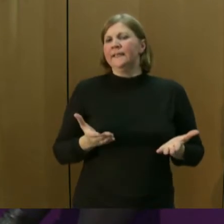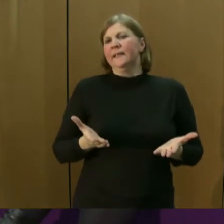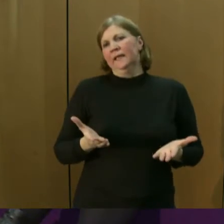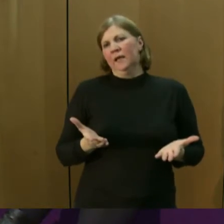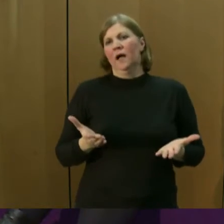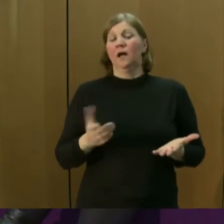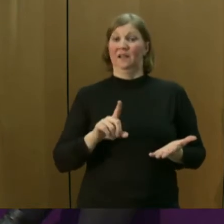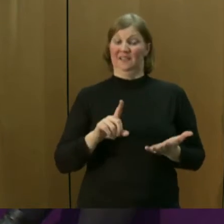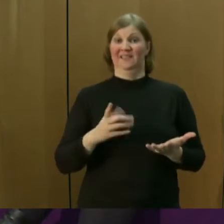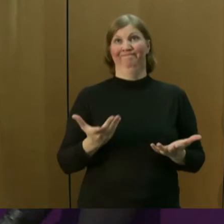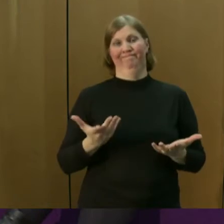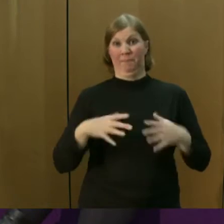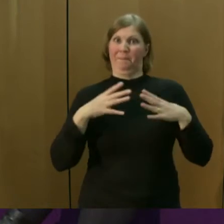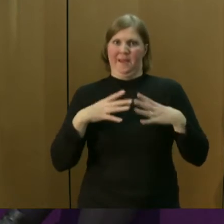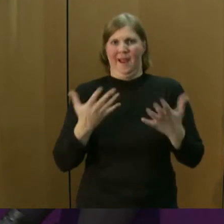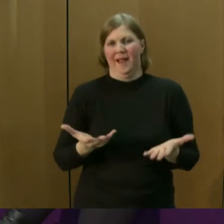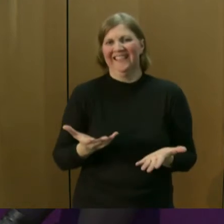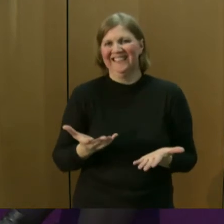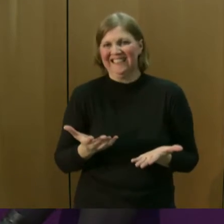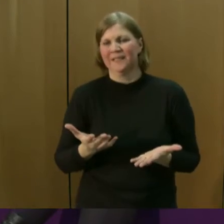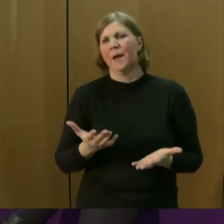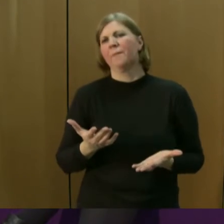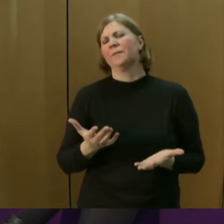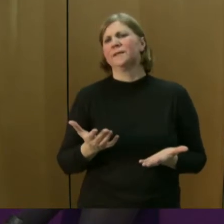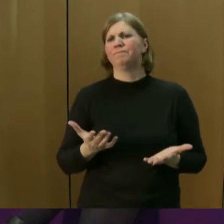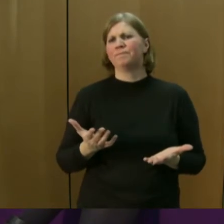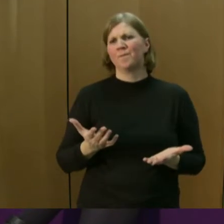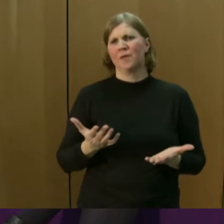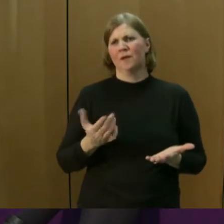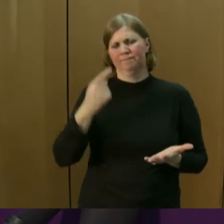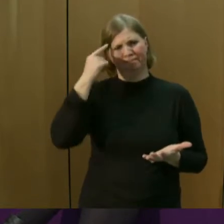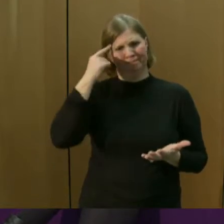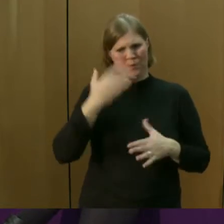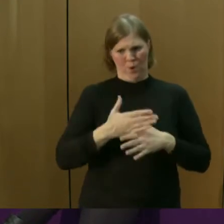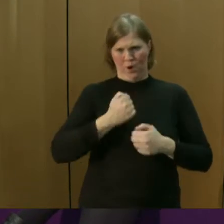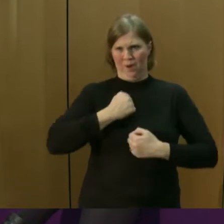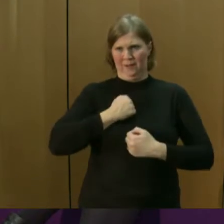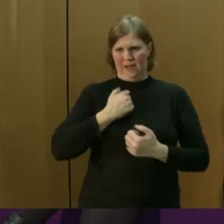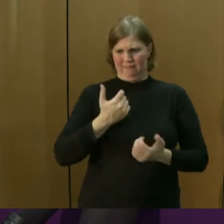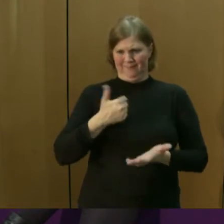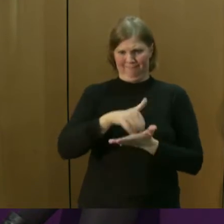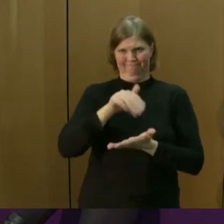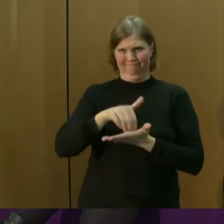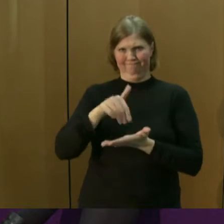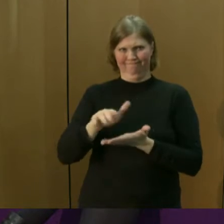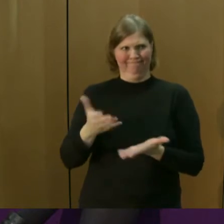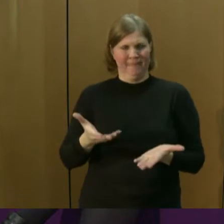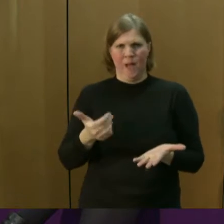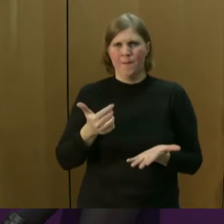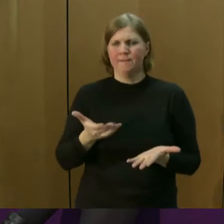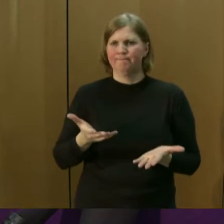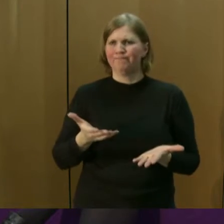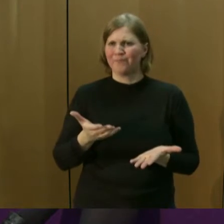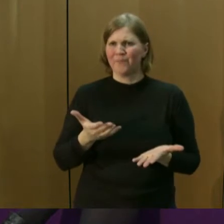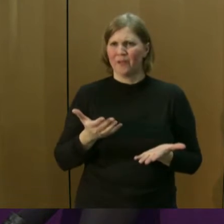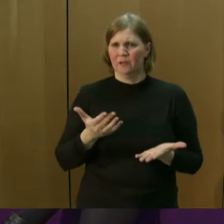about how are you selling your work? What are you doing? What about that work would be interesting to a sponsor? Try and